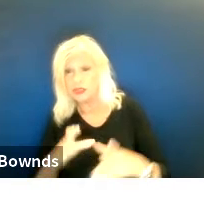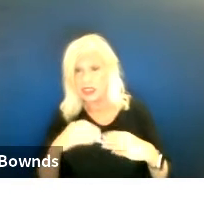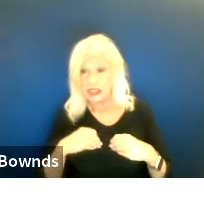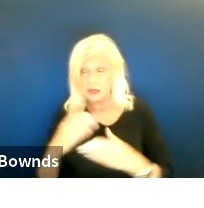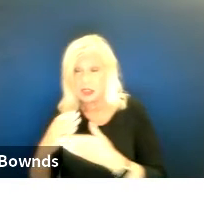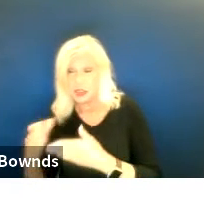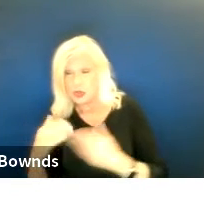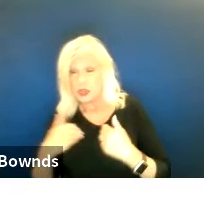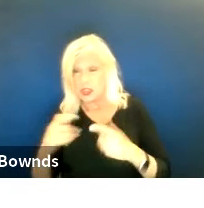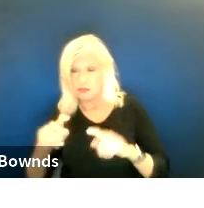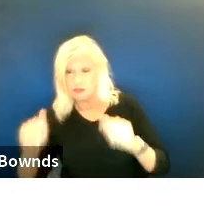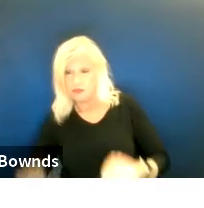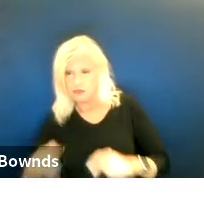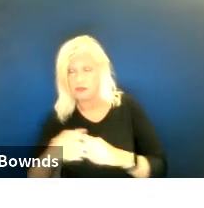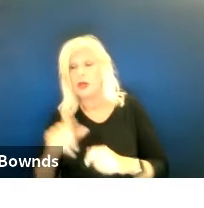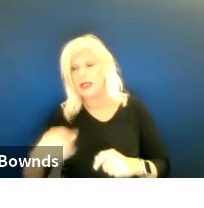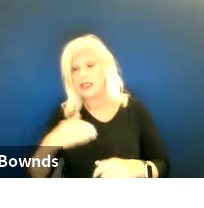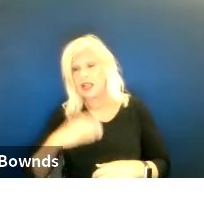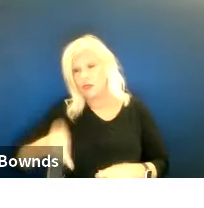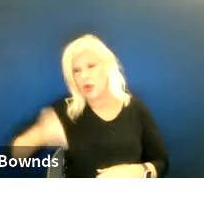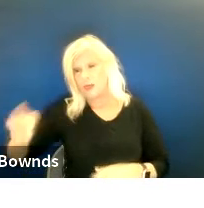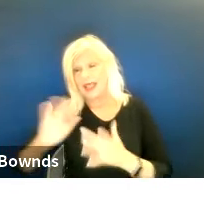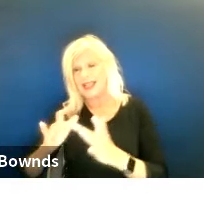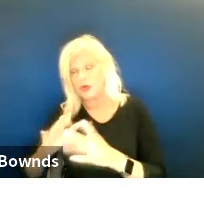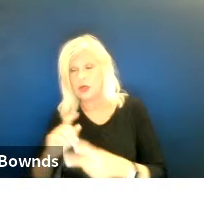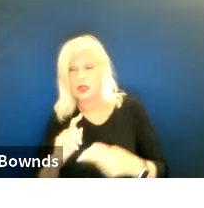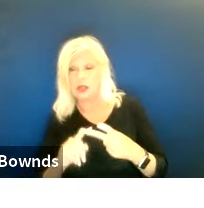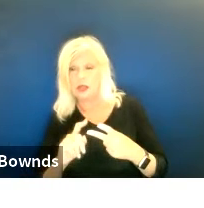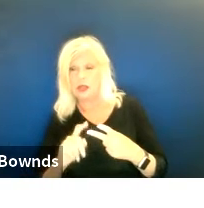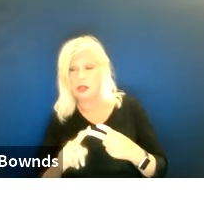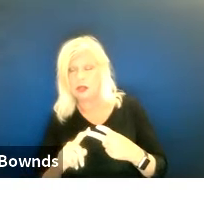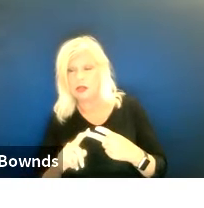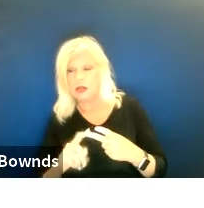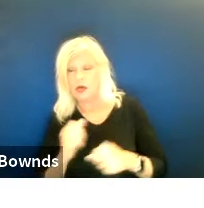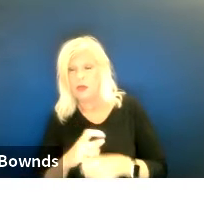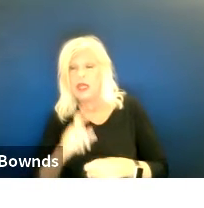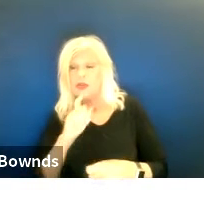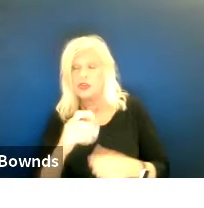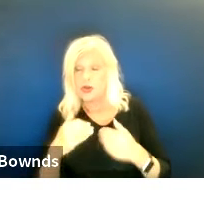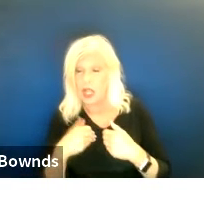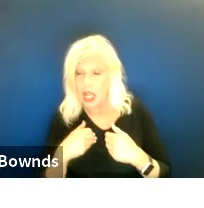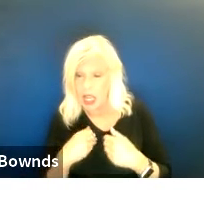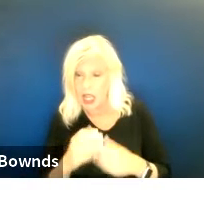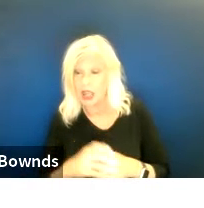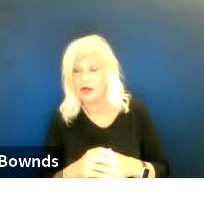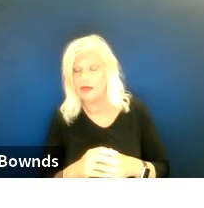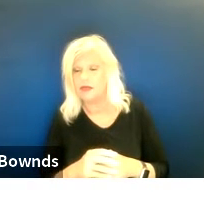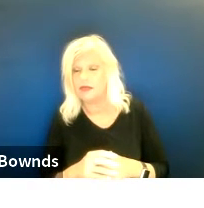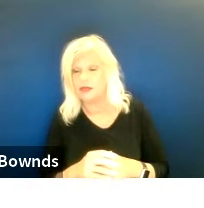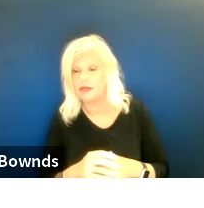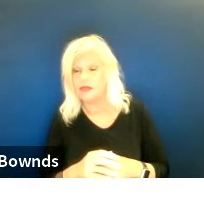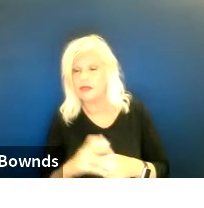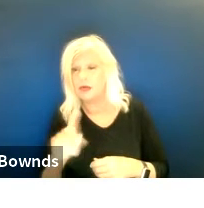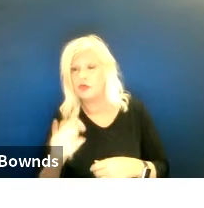has a broadband internet access. And then we want to make sure they have an adequate browser. We cannot work with